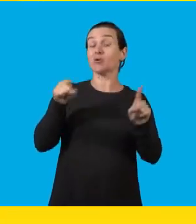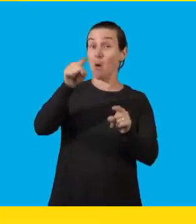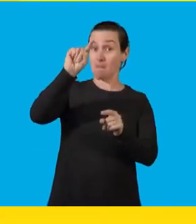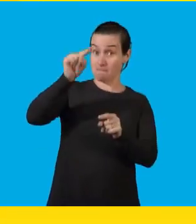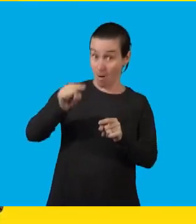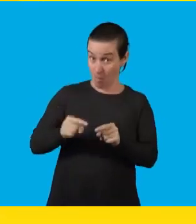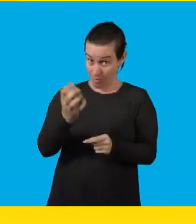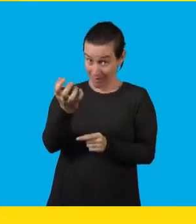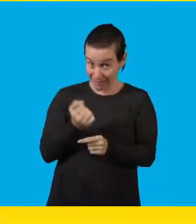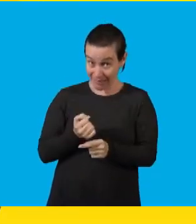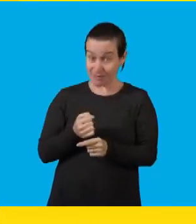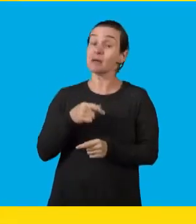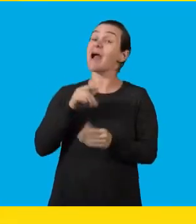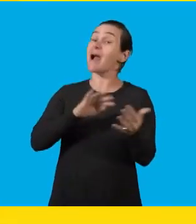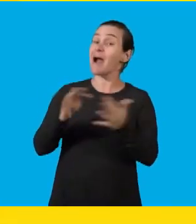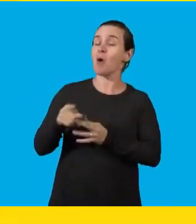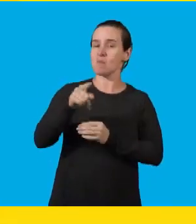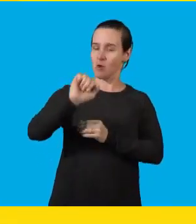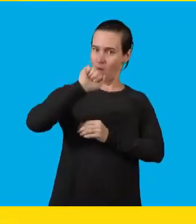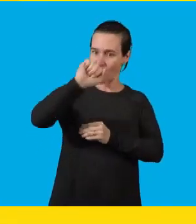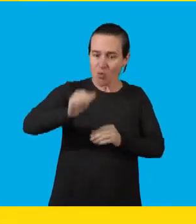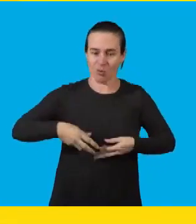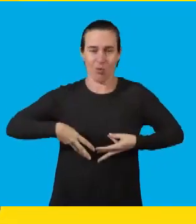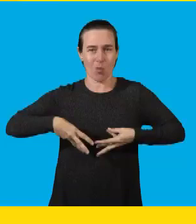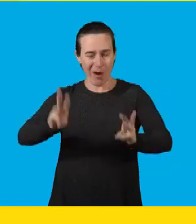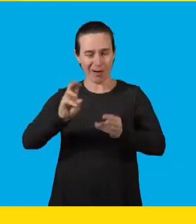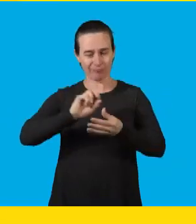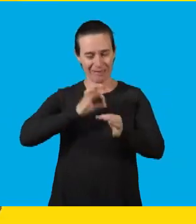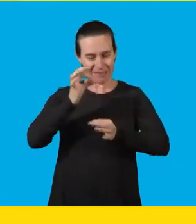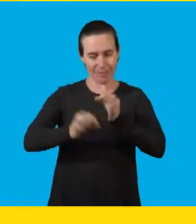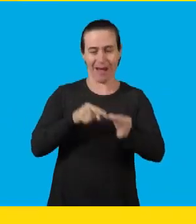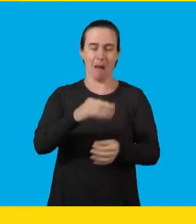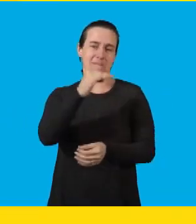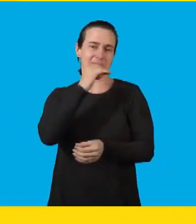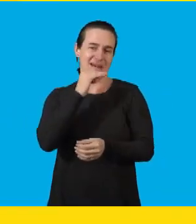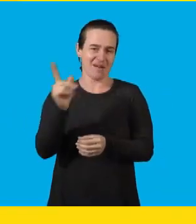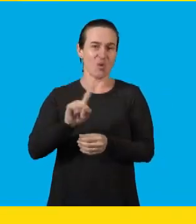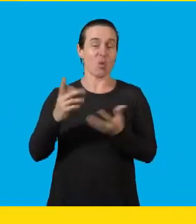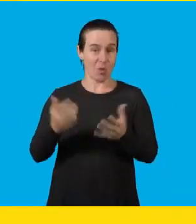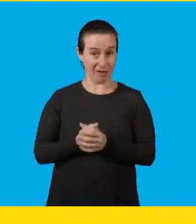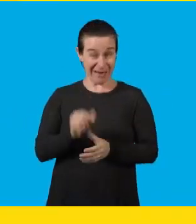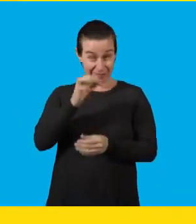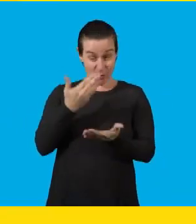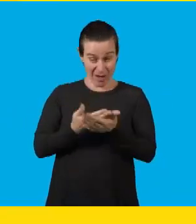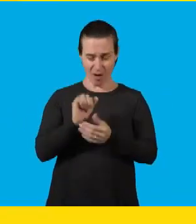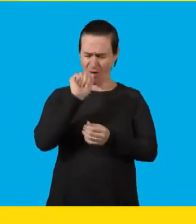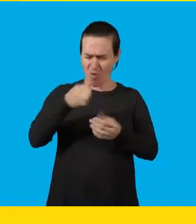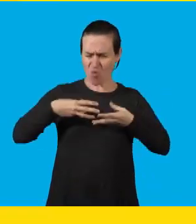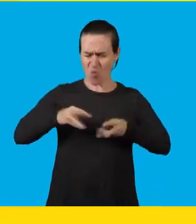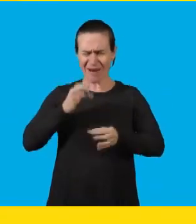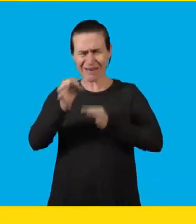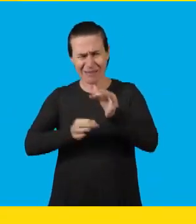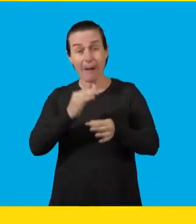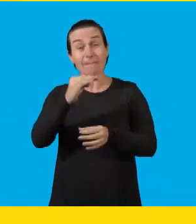from you is whether you are able to define these in your own words. Because if you can do that, then it